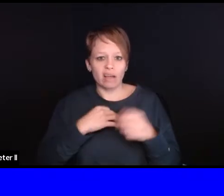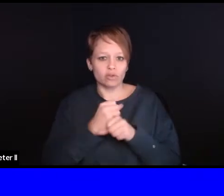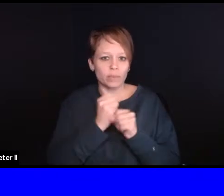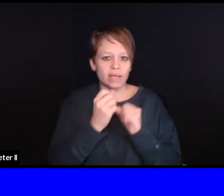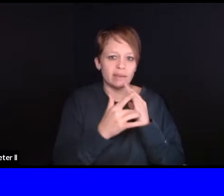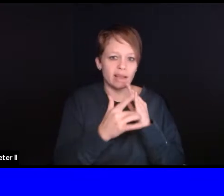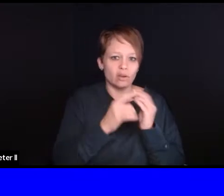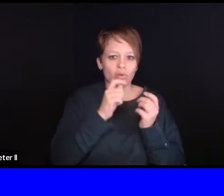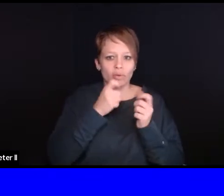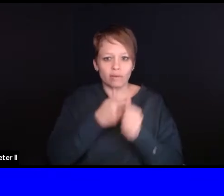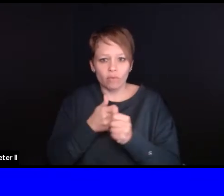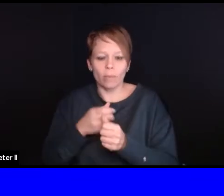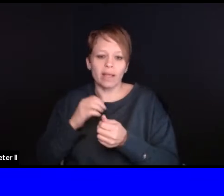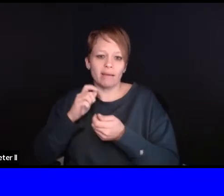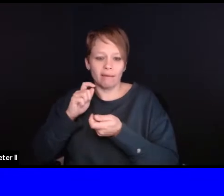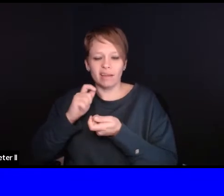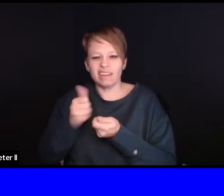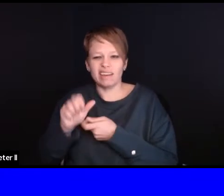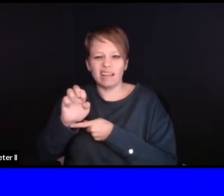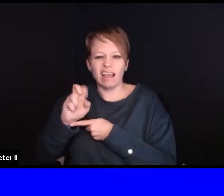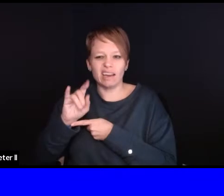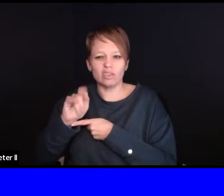discussion?